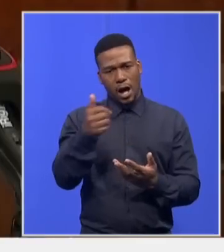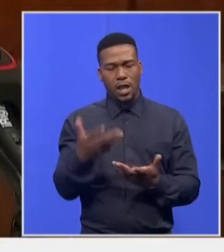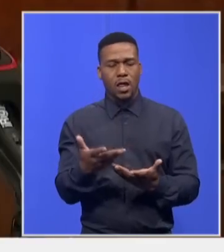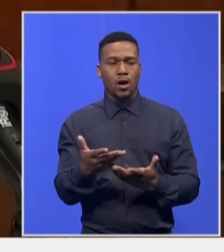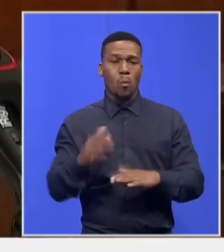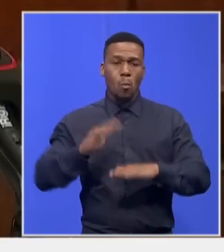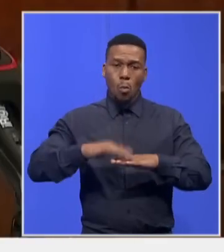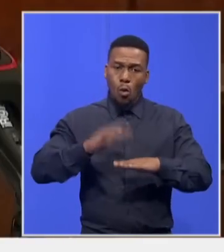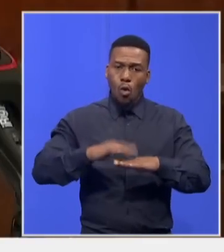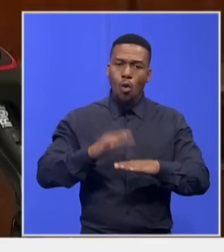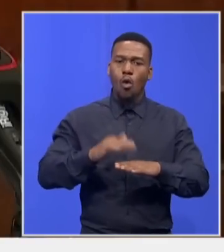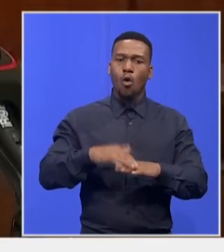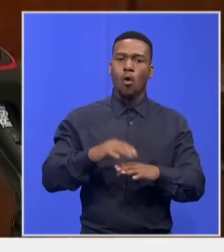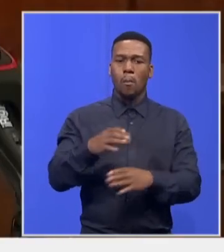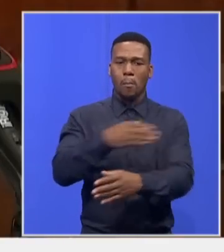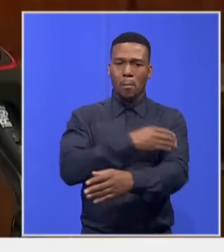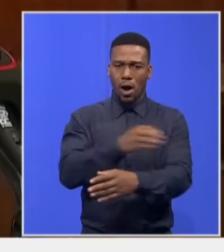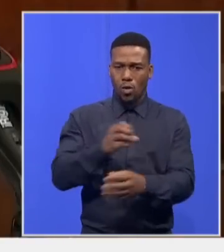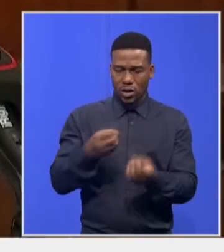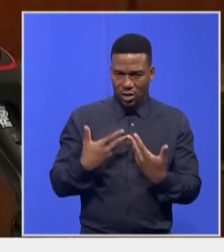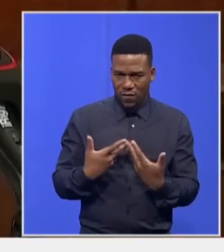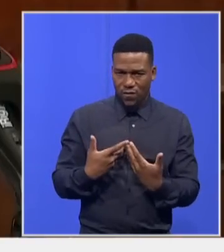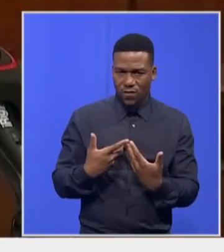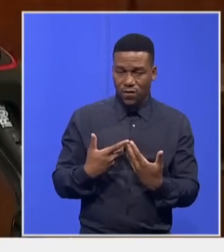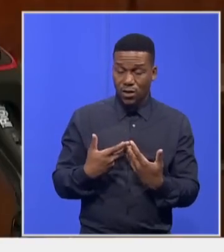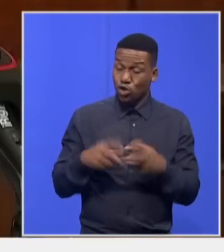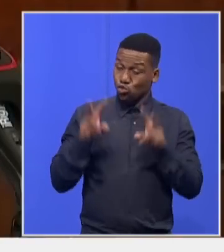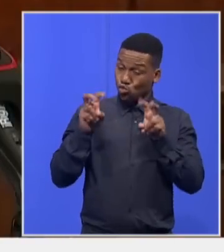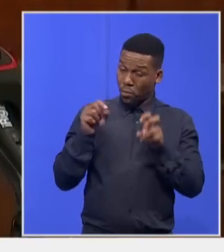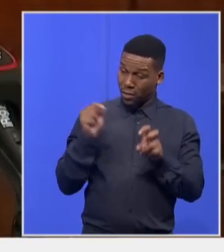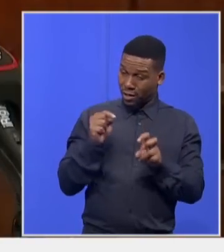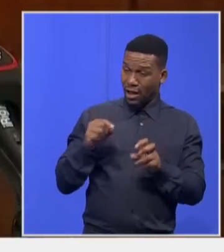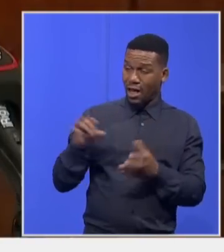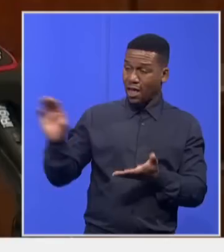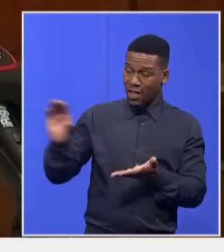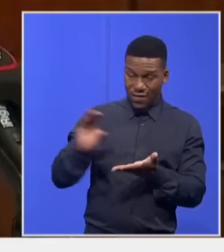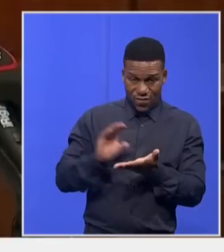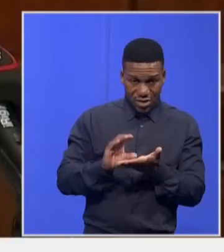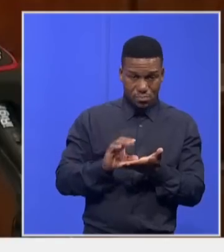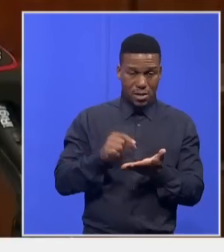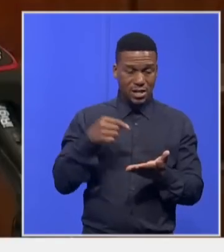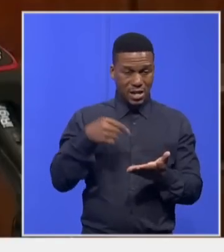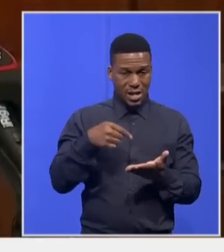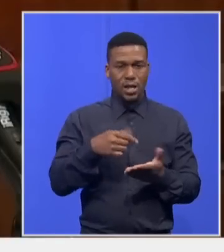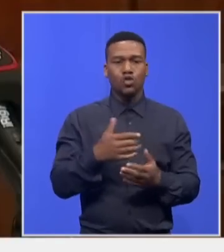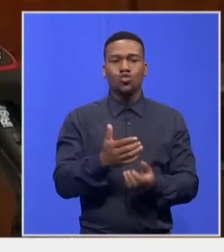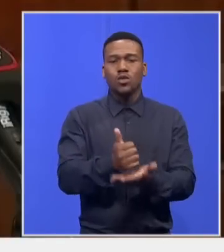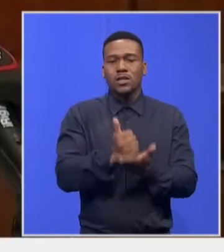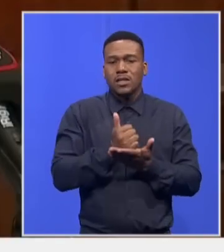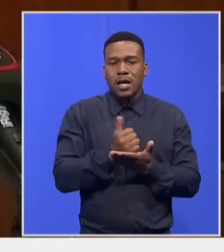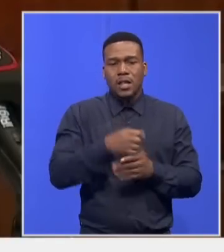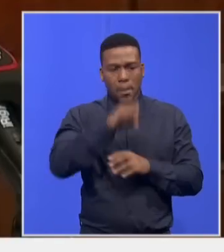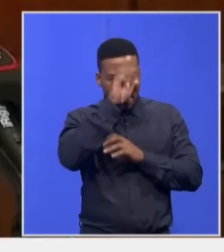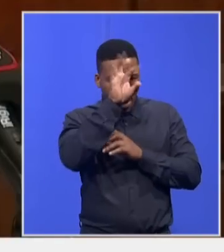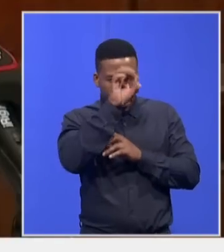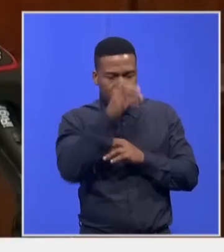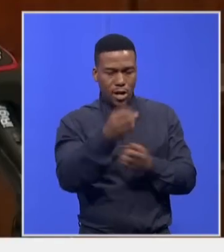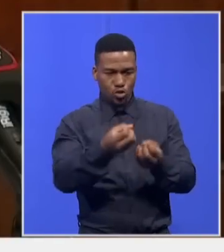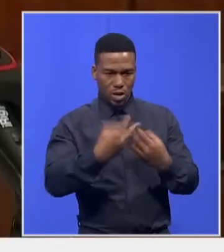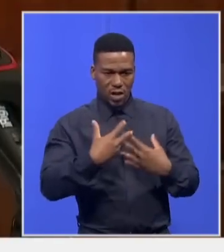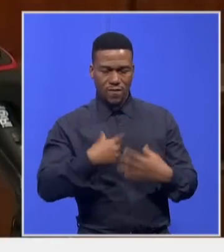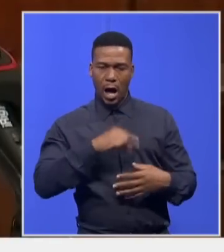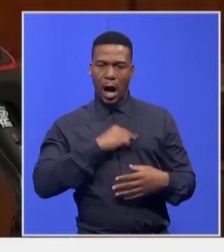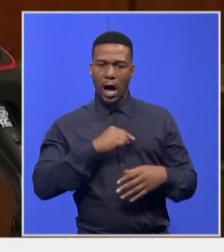megawatts. The issues around investments in the quality of coals at the mine, so that we assist the miners to get us the right quality of